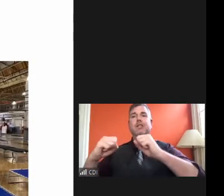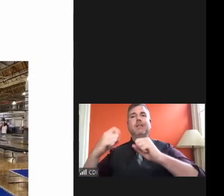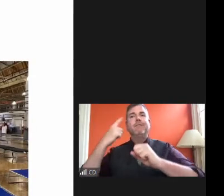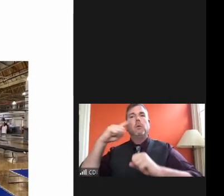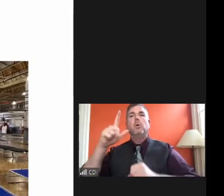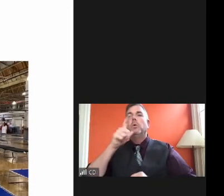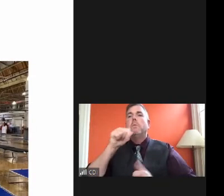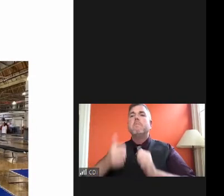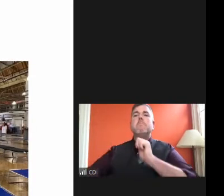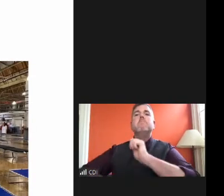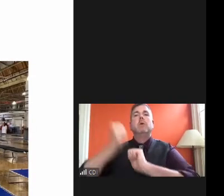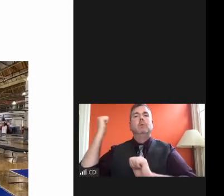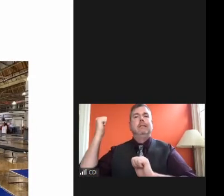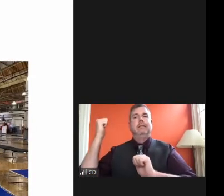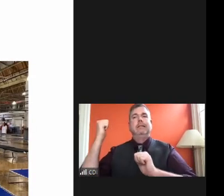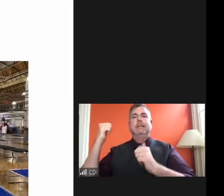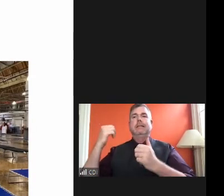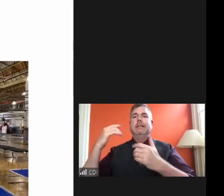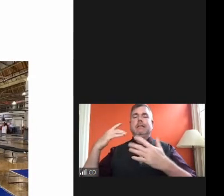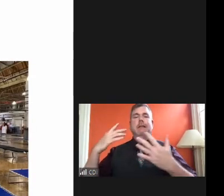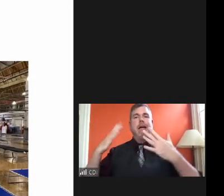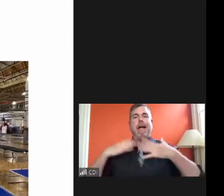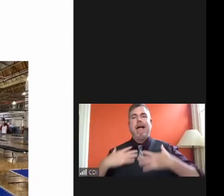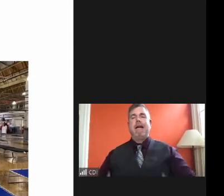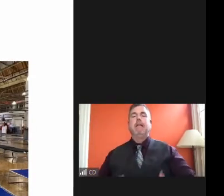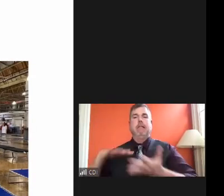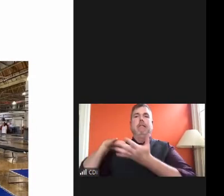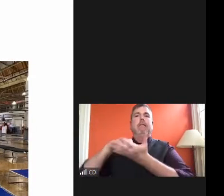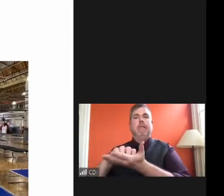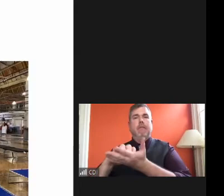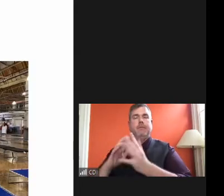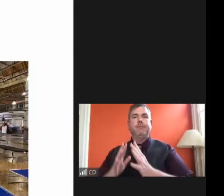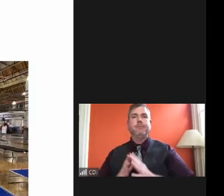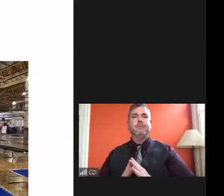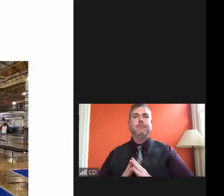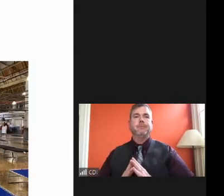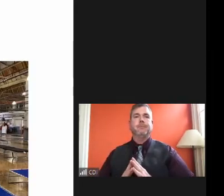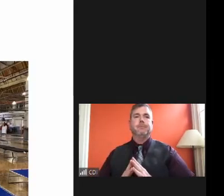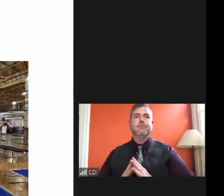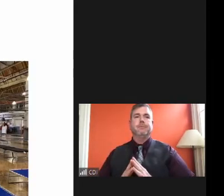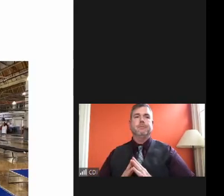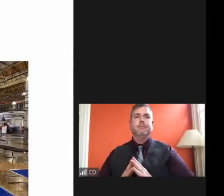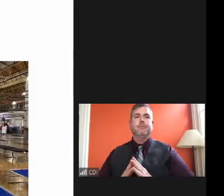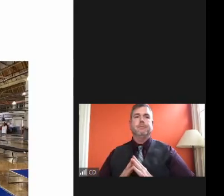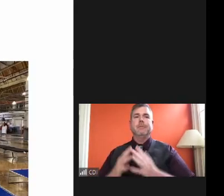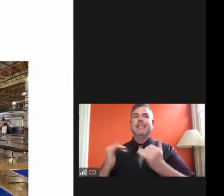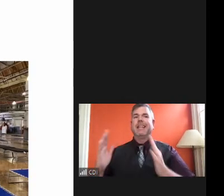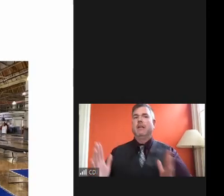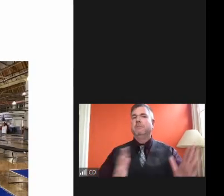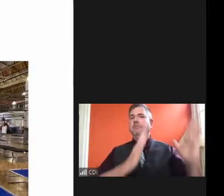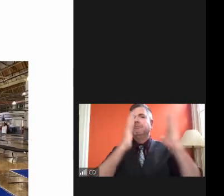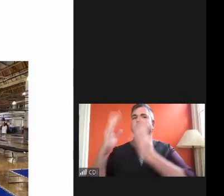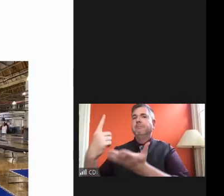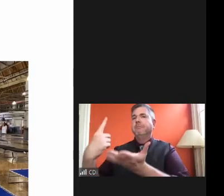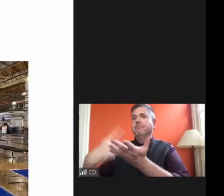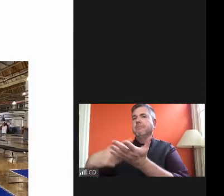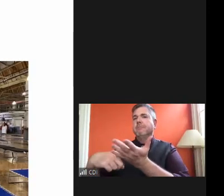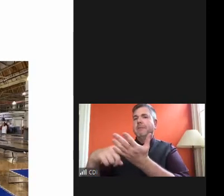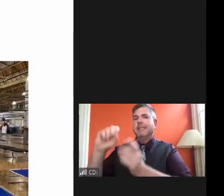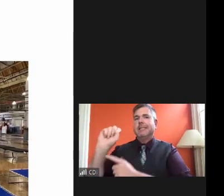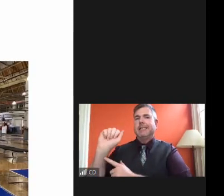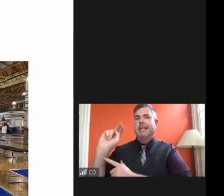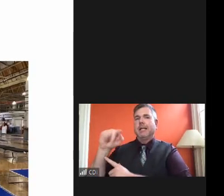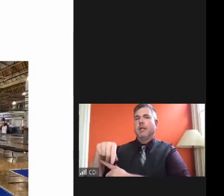I'm going to get into there are a lot of questions that came across about San Quentin. I've spent most of this